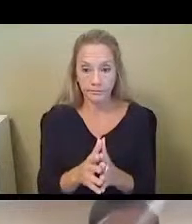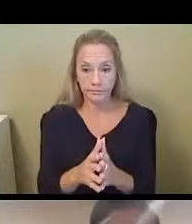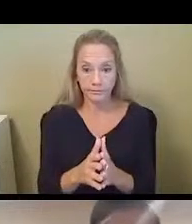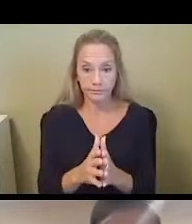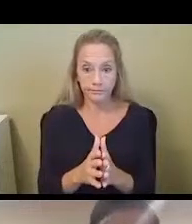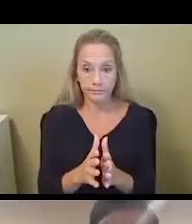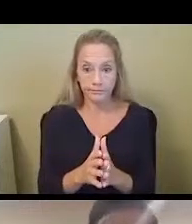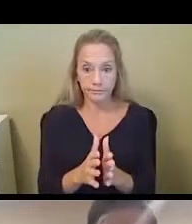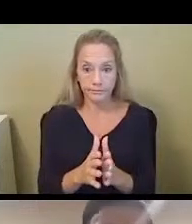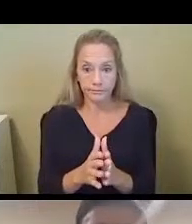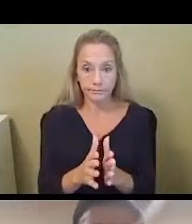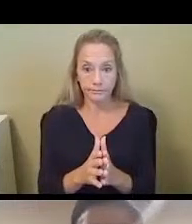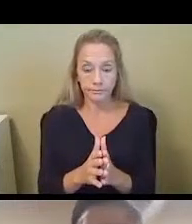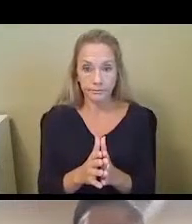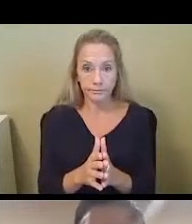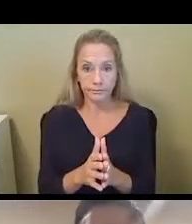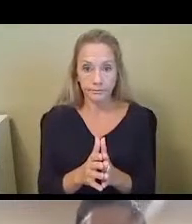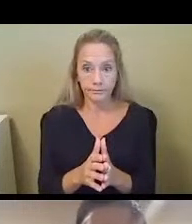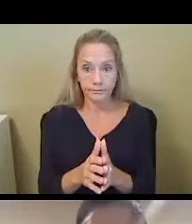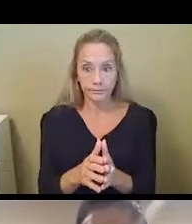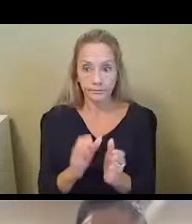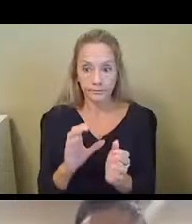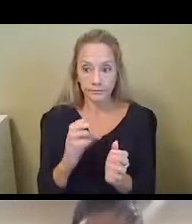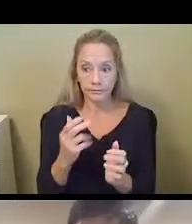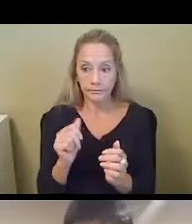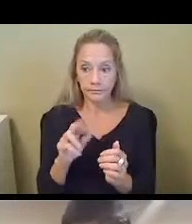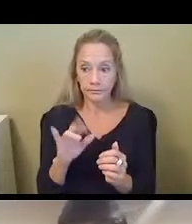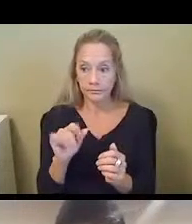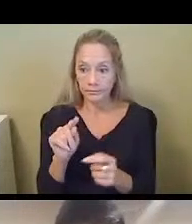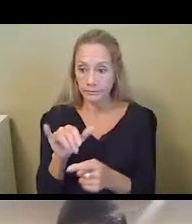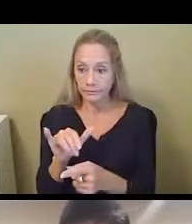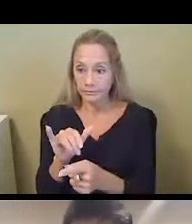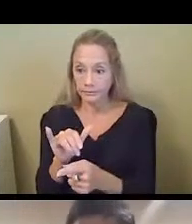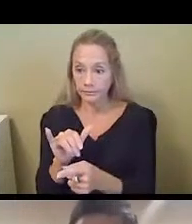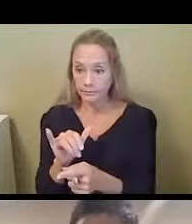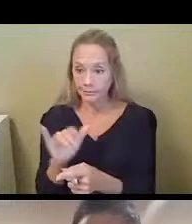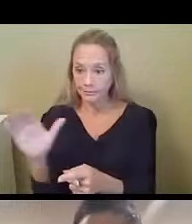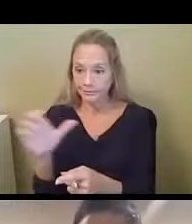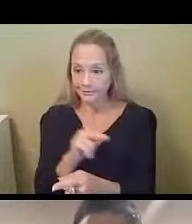So either Charity or Narda. I see Narda's mute went off. Narda,